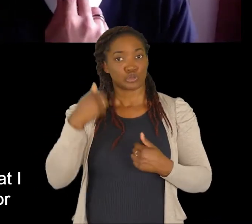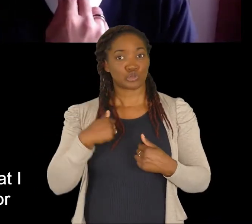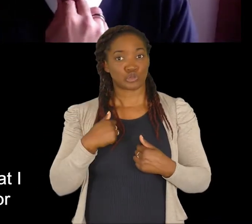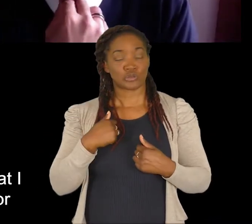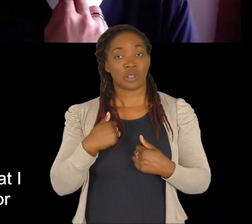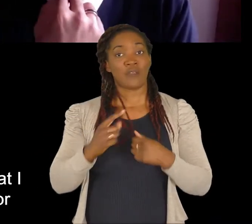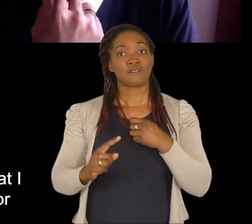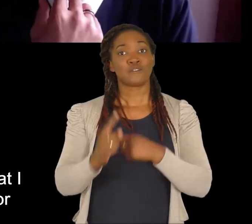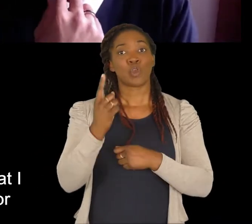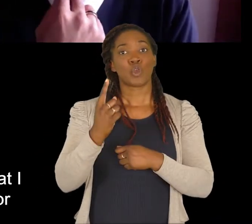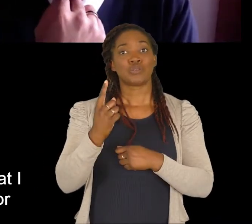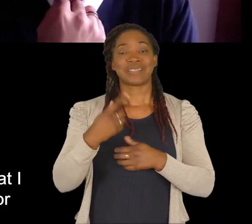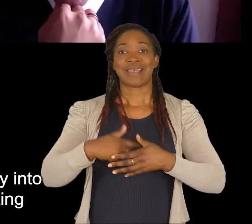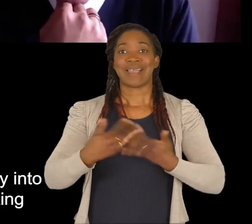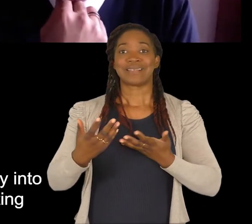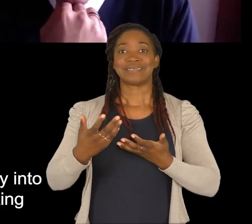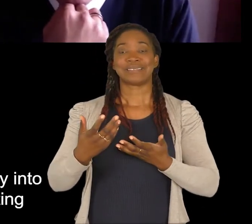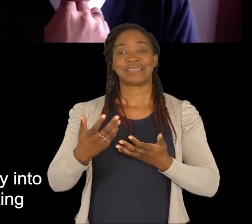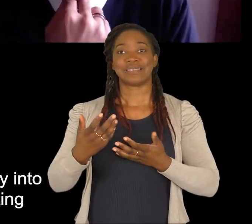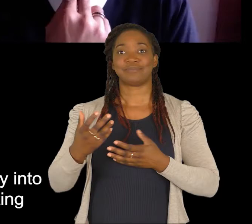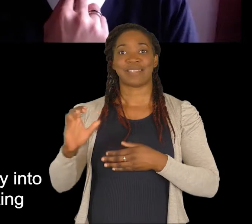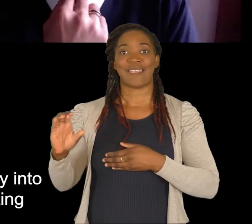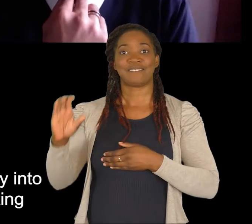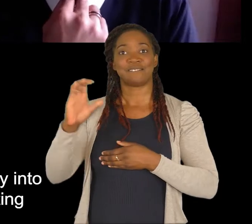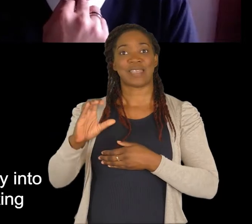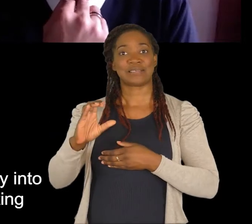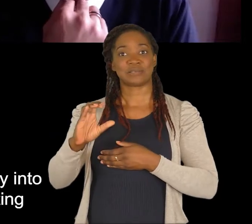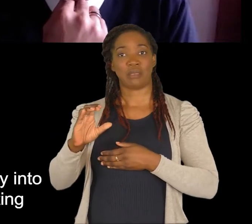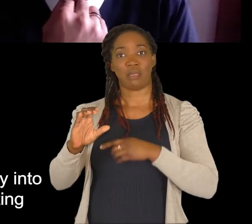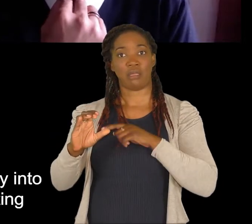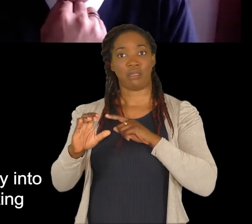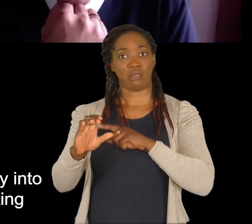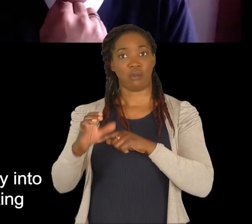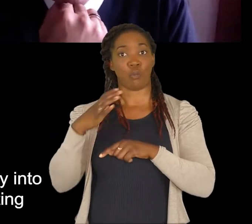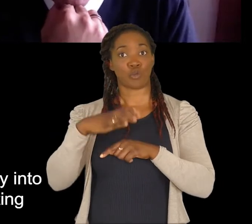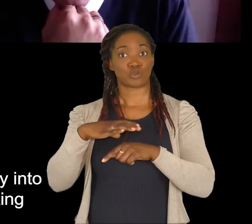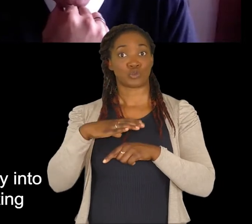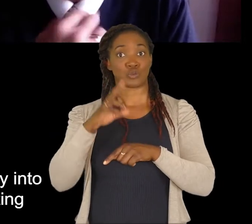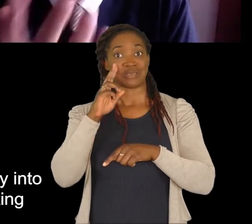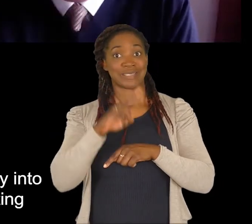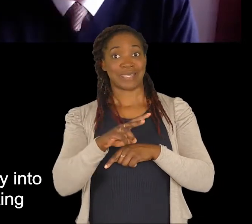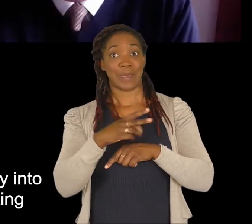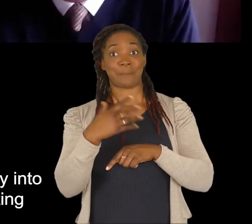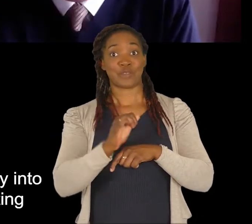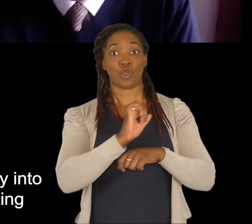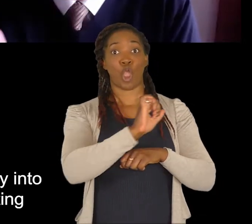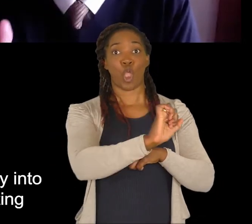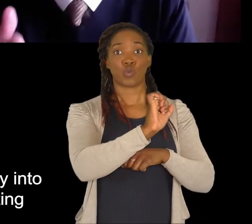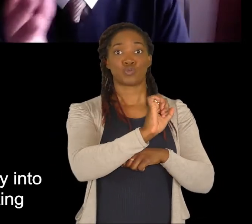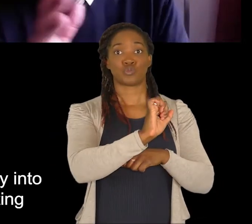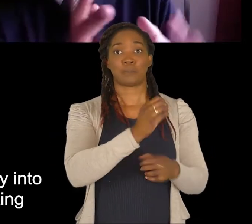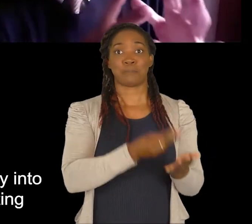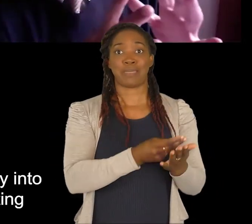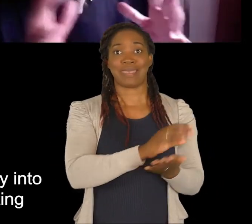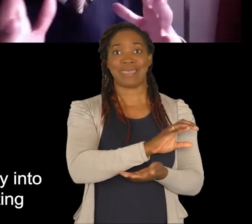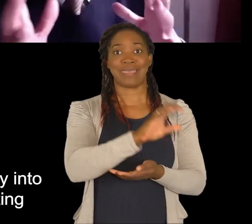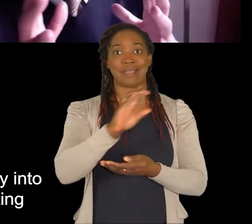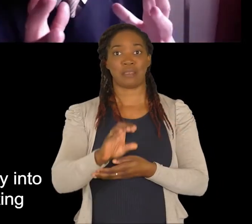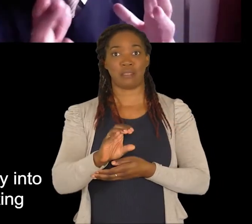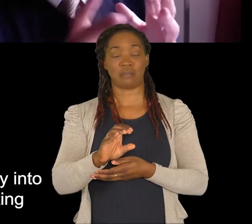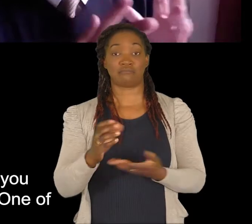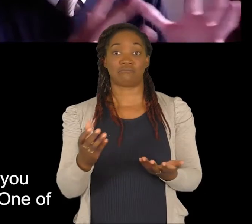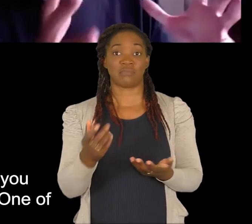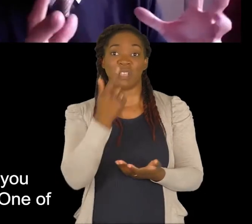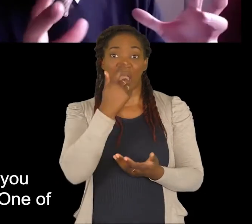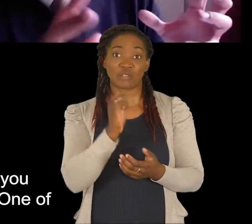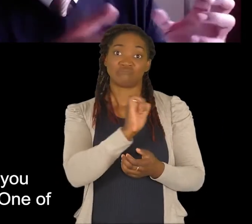the first thing that any investor wants to see is that you have put some money into a business, right? Now, it's well and